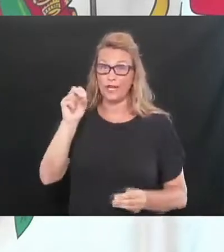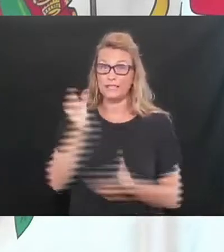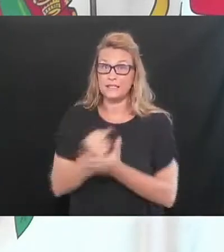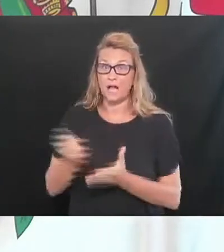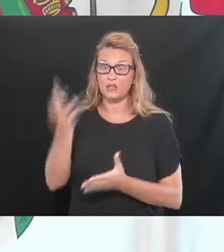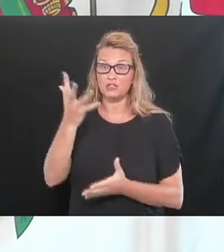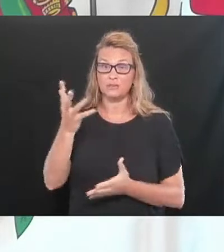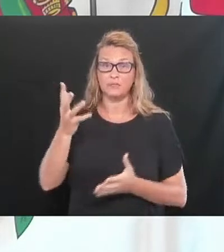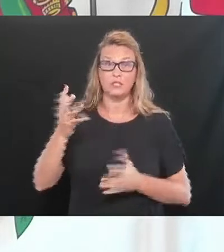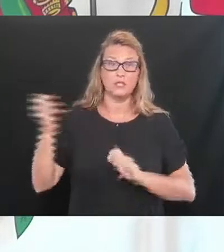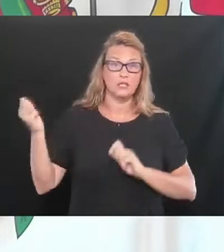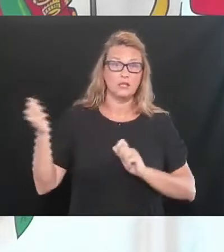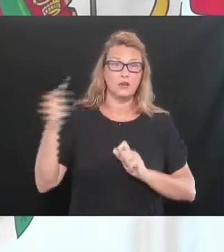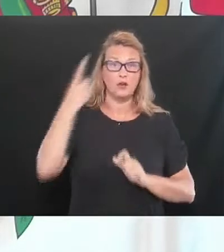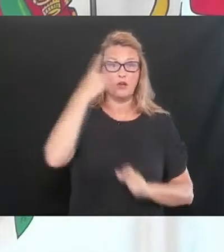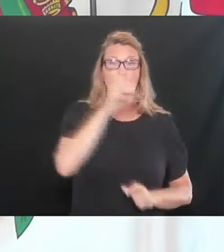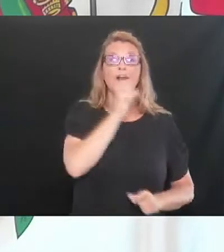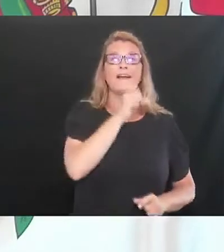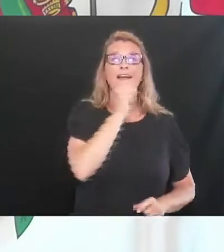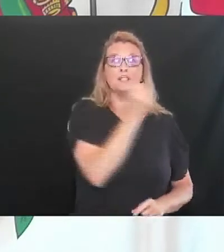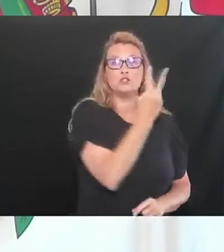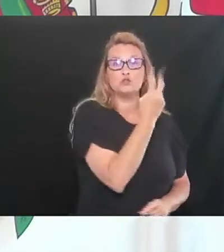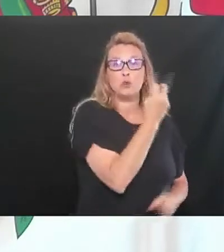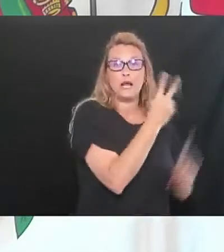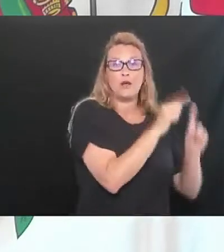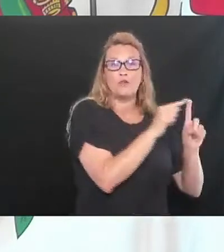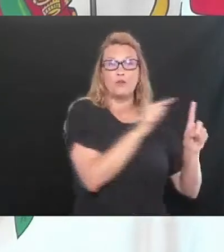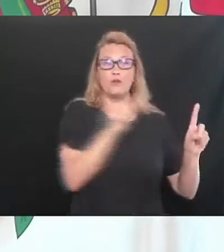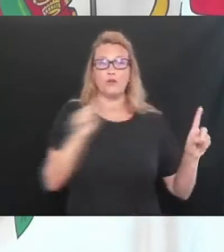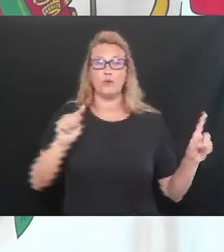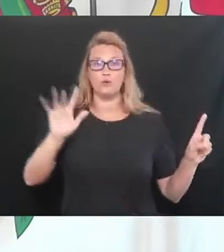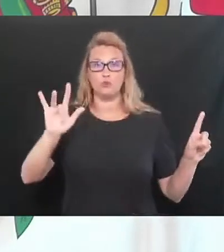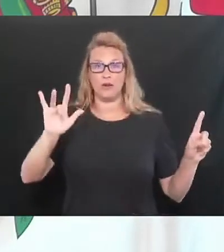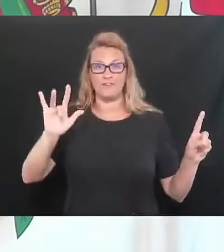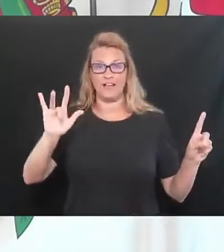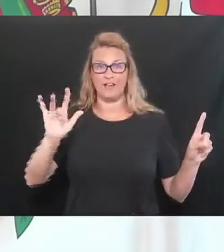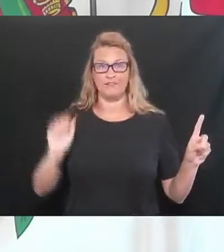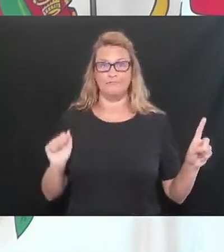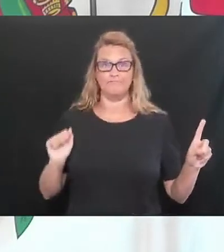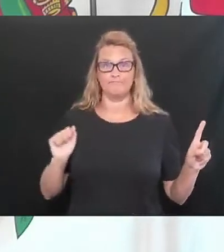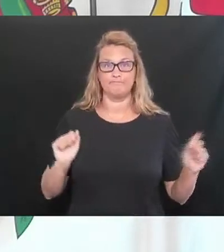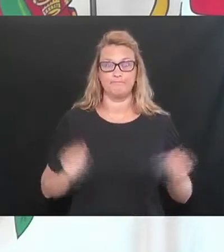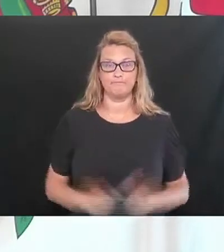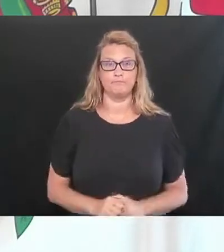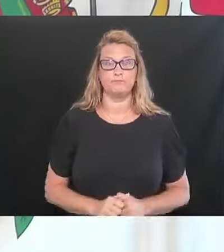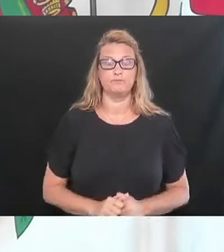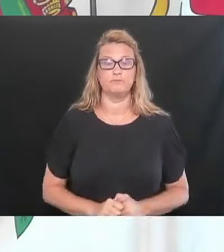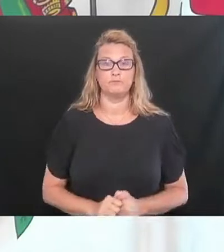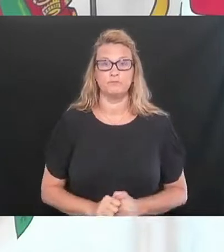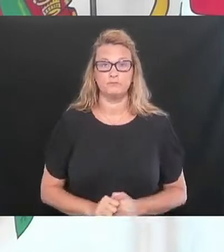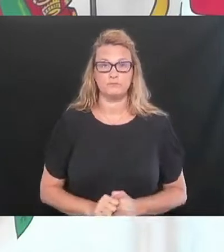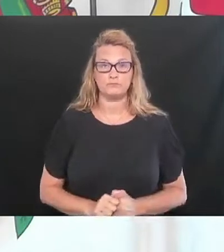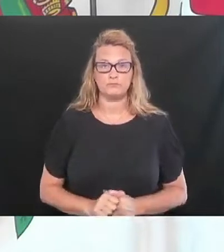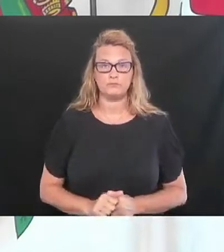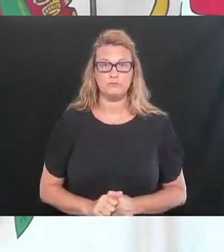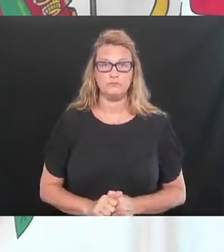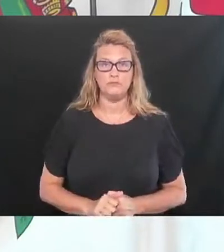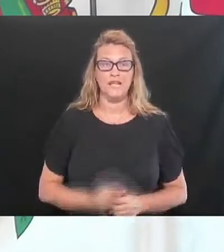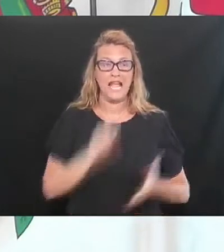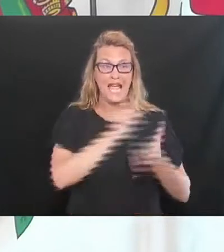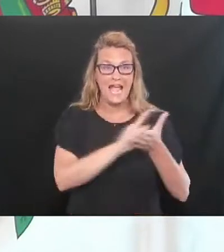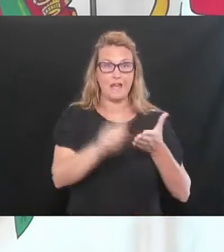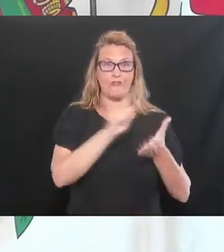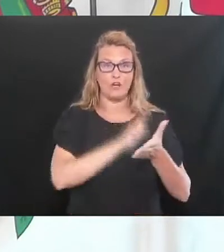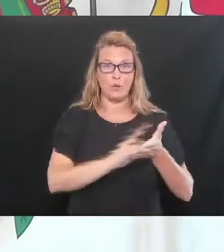institution in West Virginia for ages 12 through 25. We're going to give away, in every week, we're going to